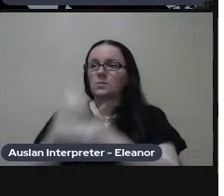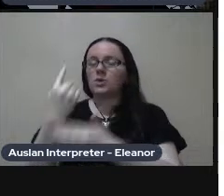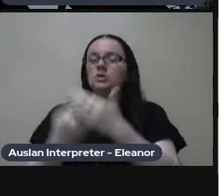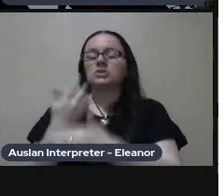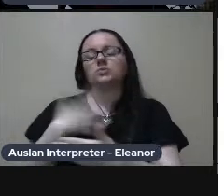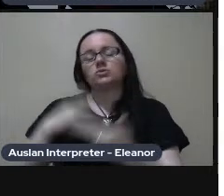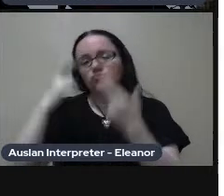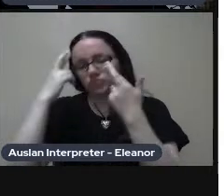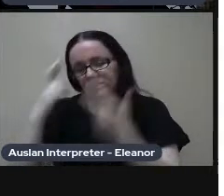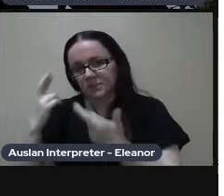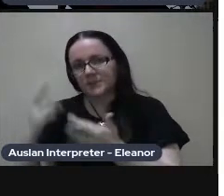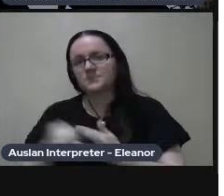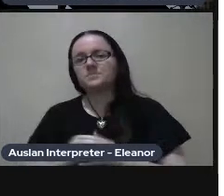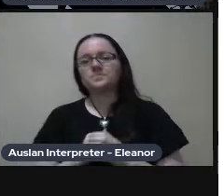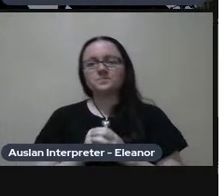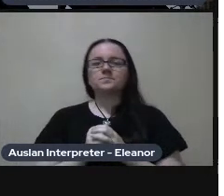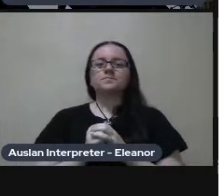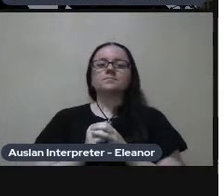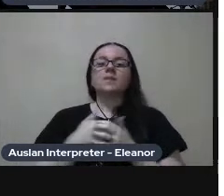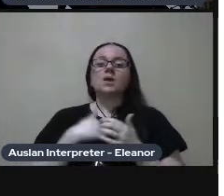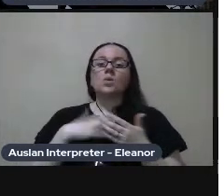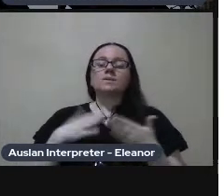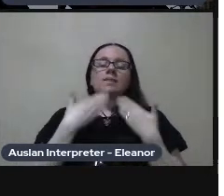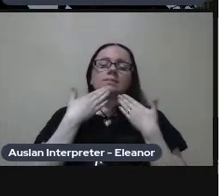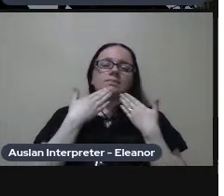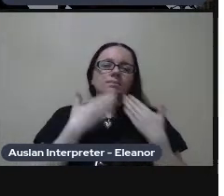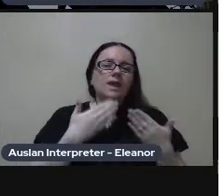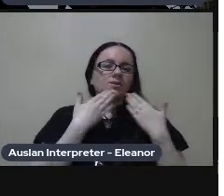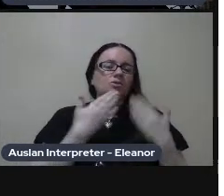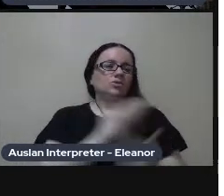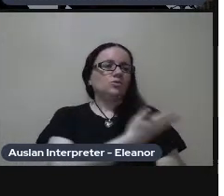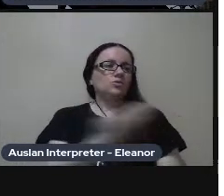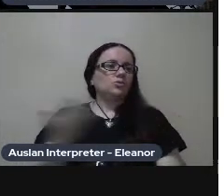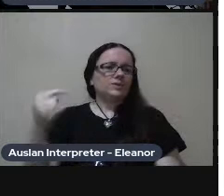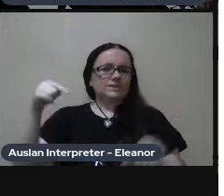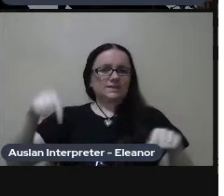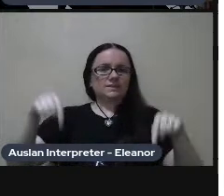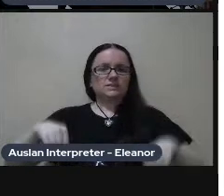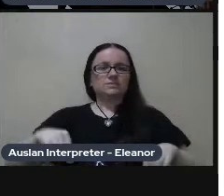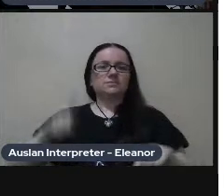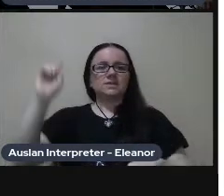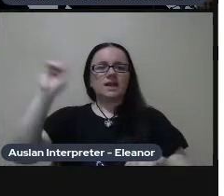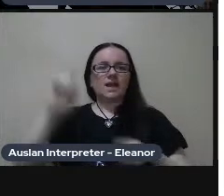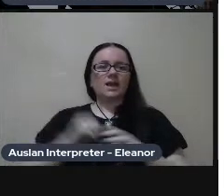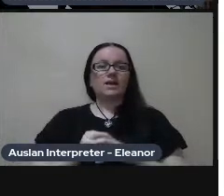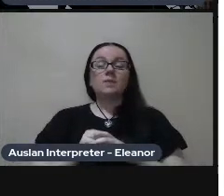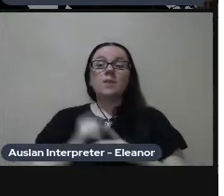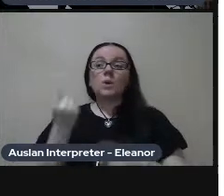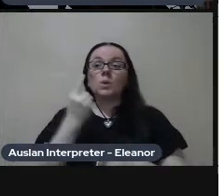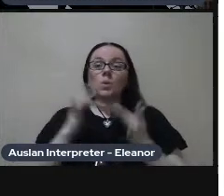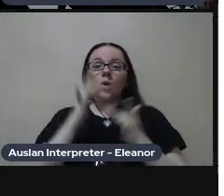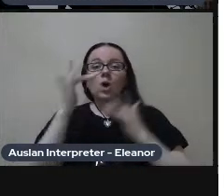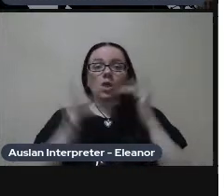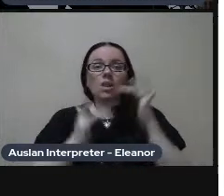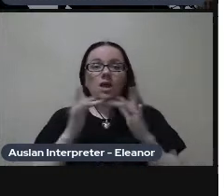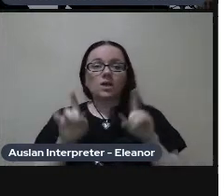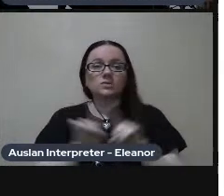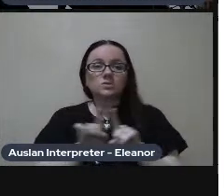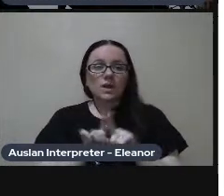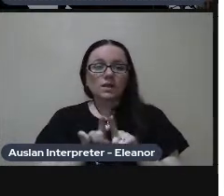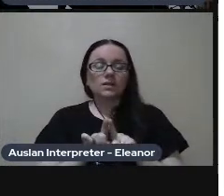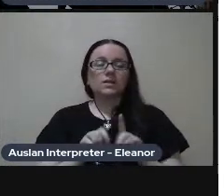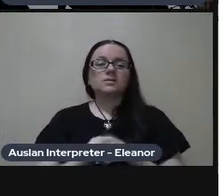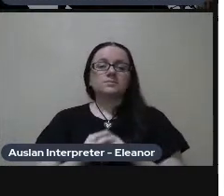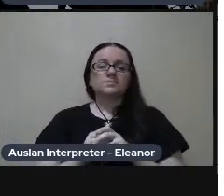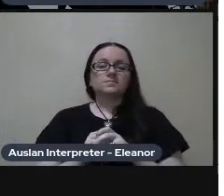also like to send out a big thank you to all of you, those of you who are here today, but also those of you who are online joining us this morning or perhaps listening